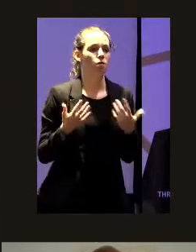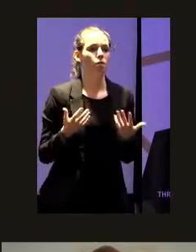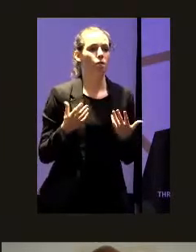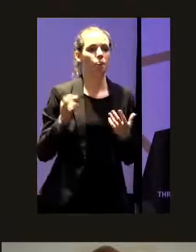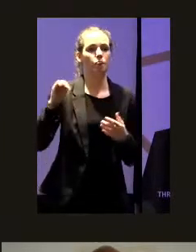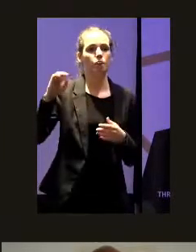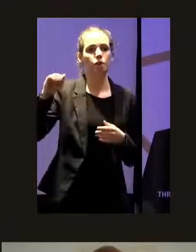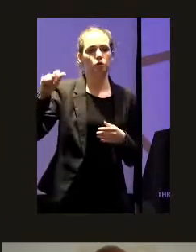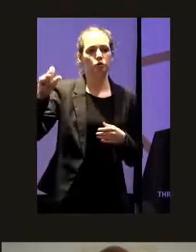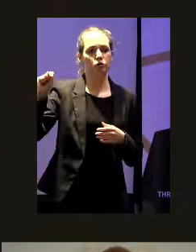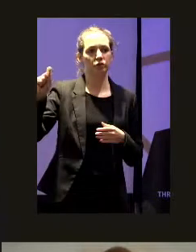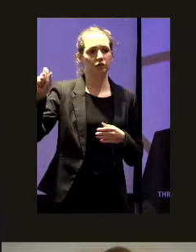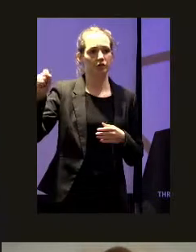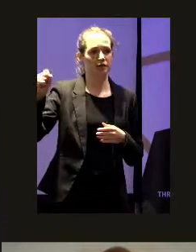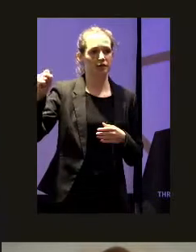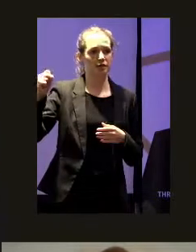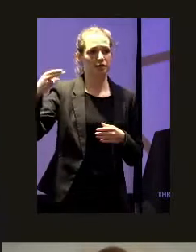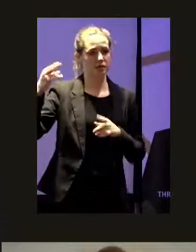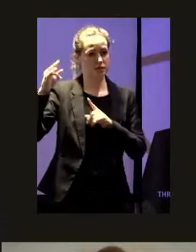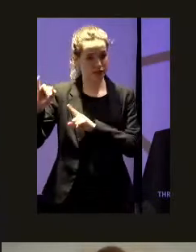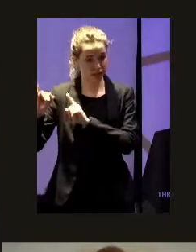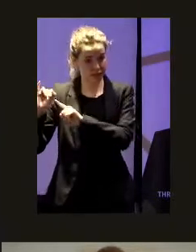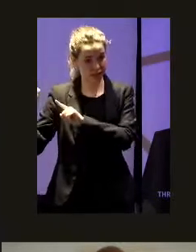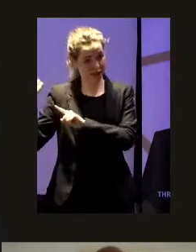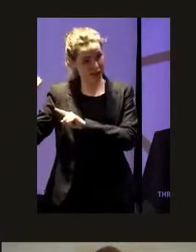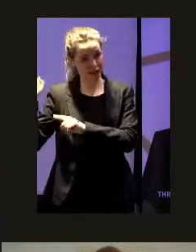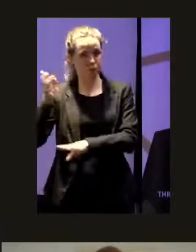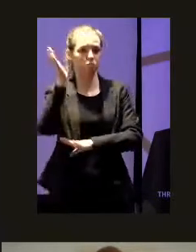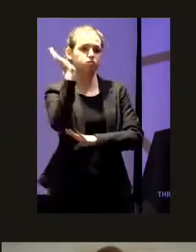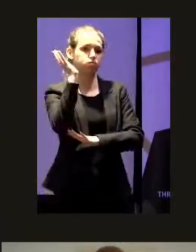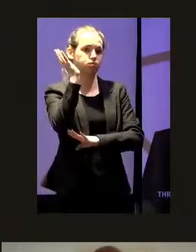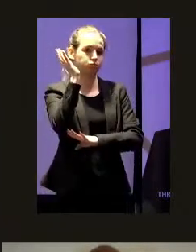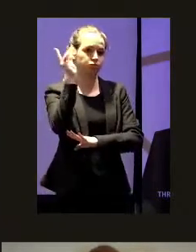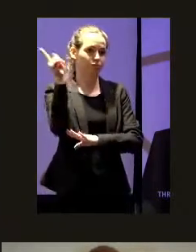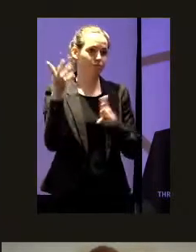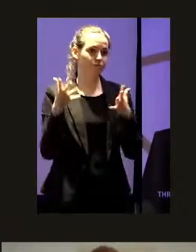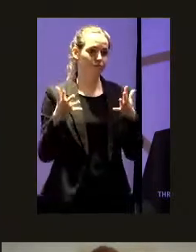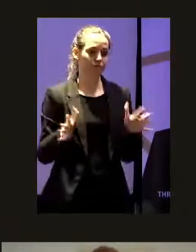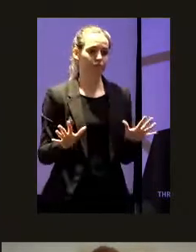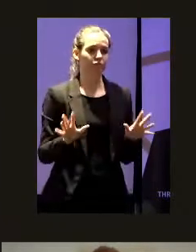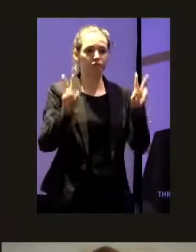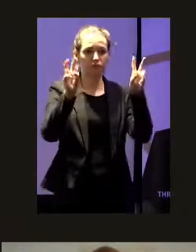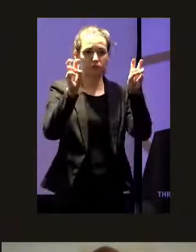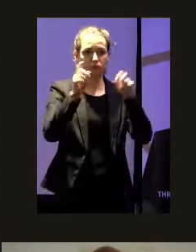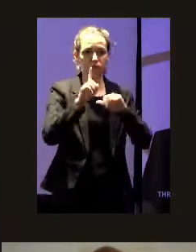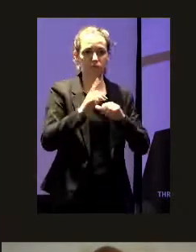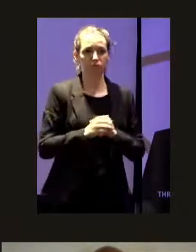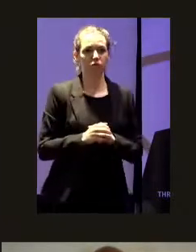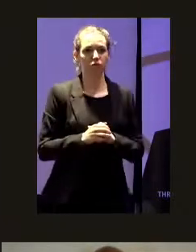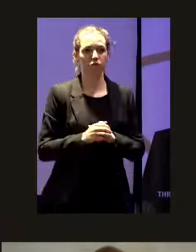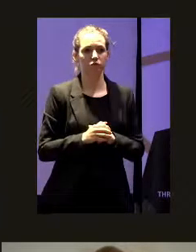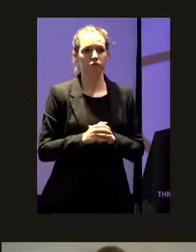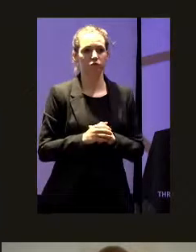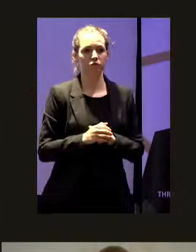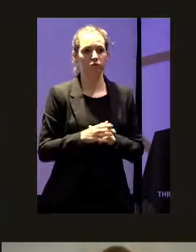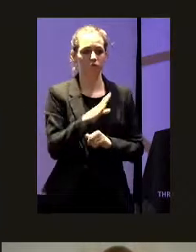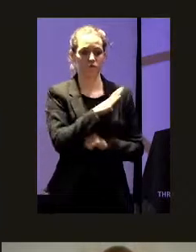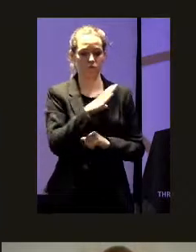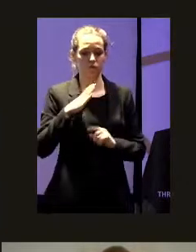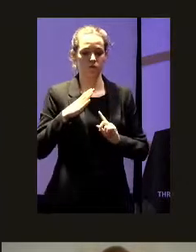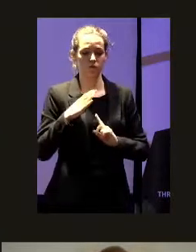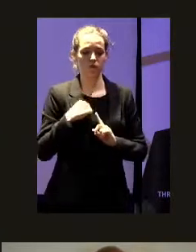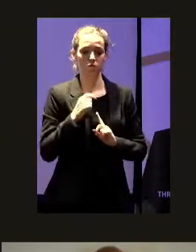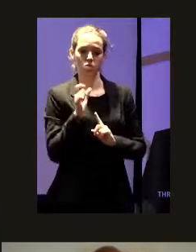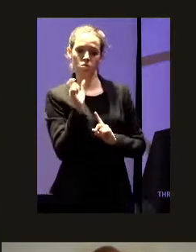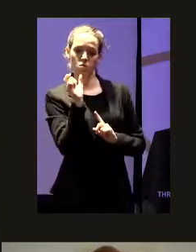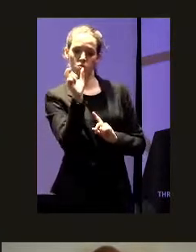Mlaudzi in his presentation spoke about council not being a referee and a